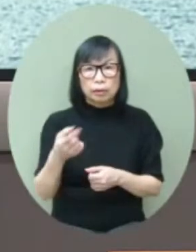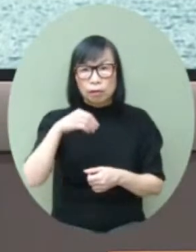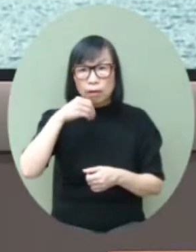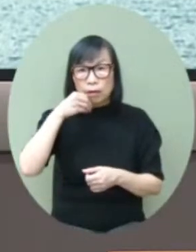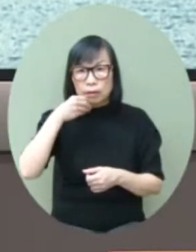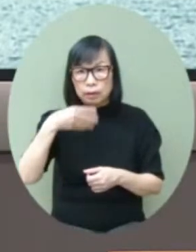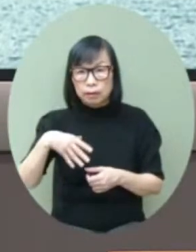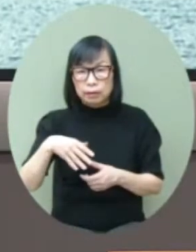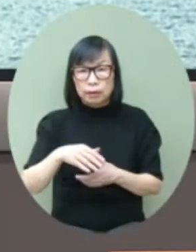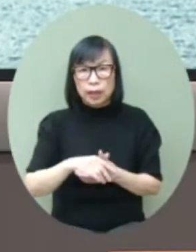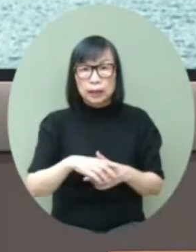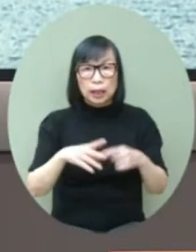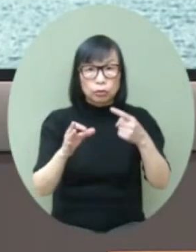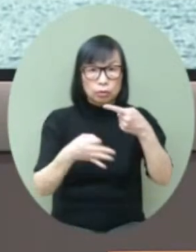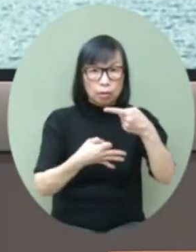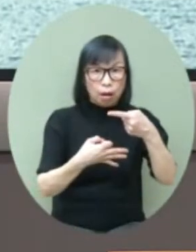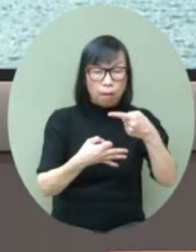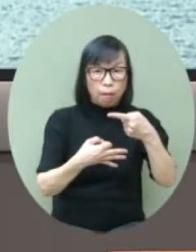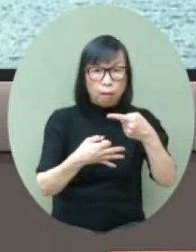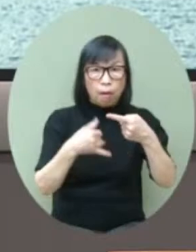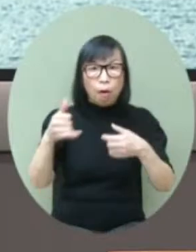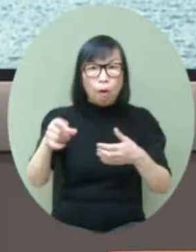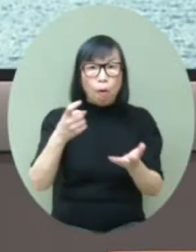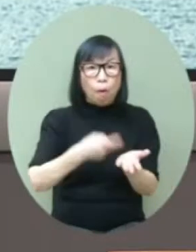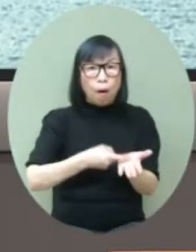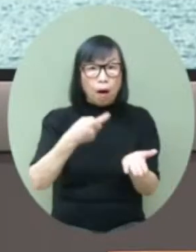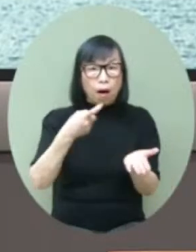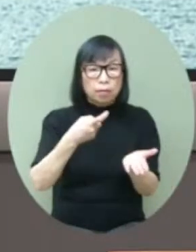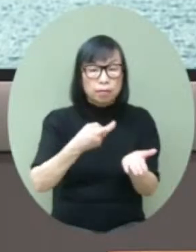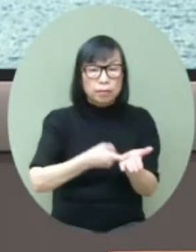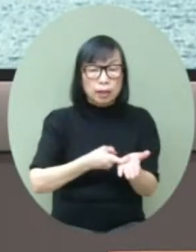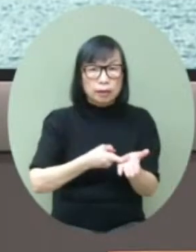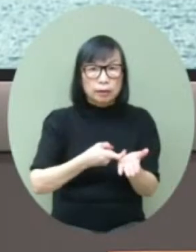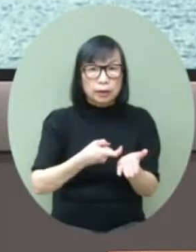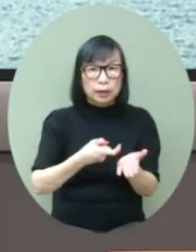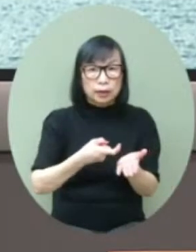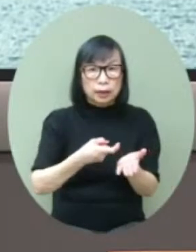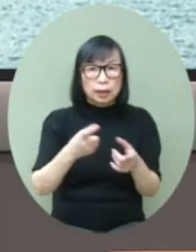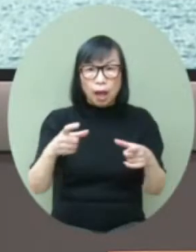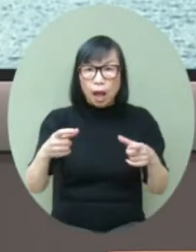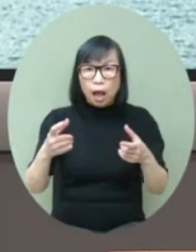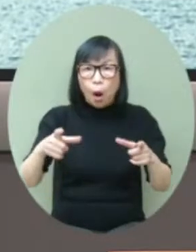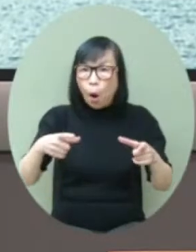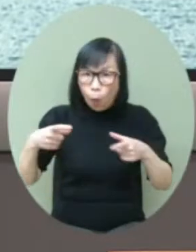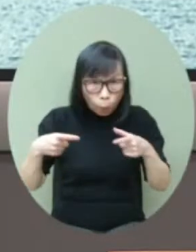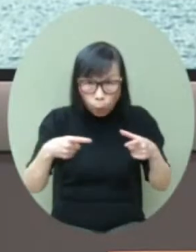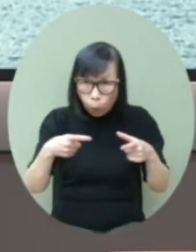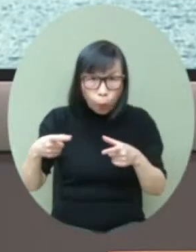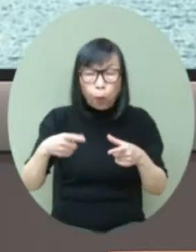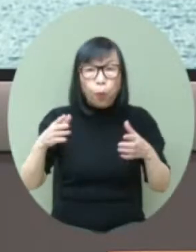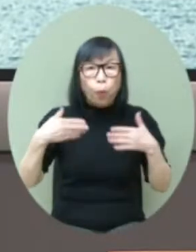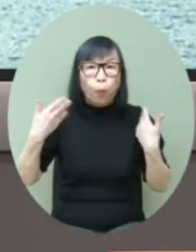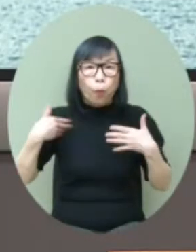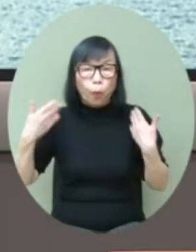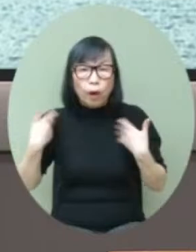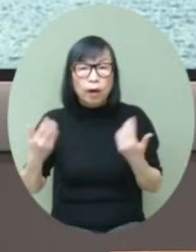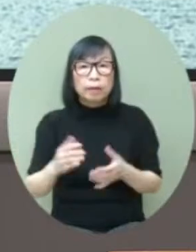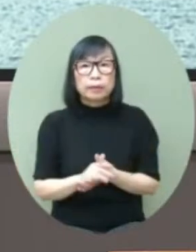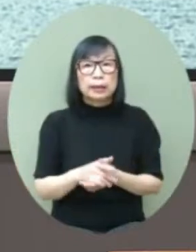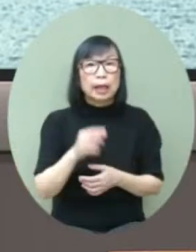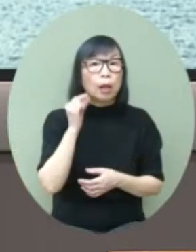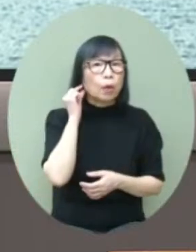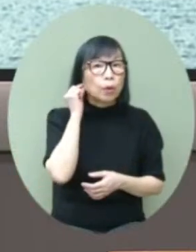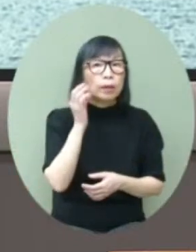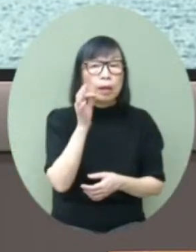That on the 3rd of January, she's been to a birthday party